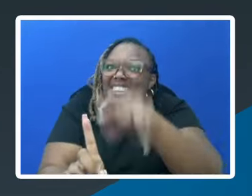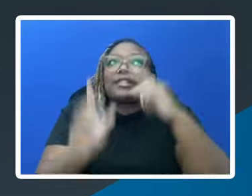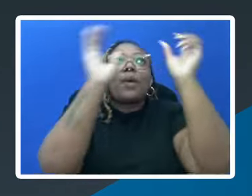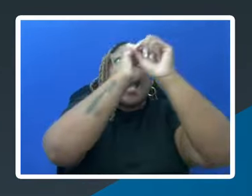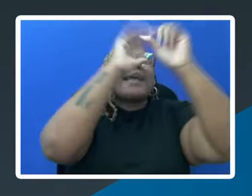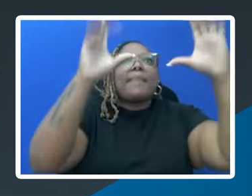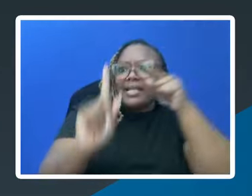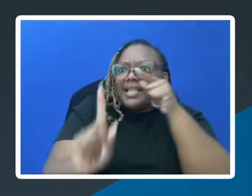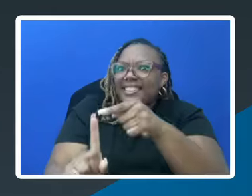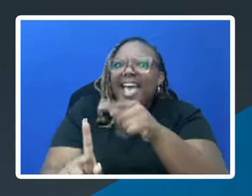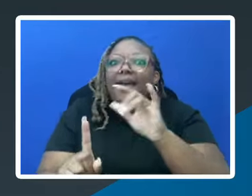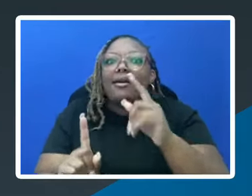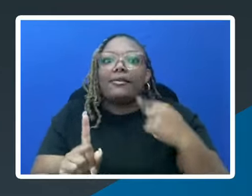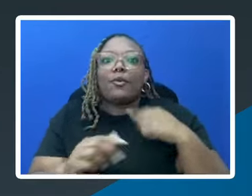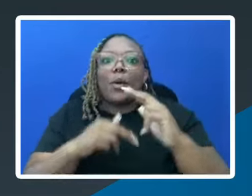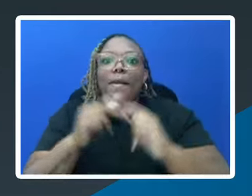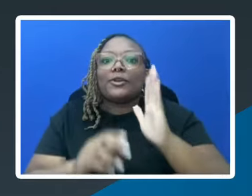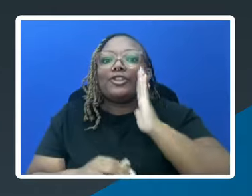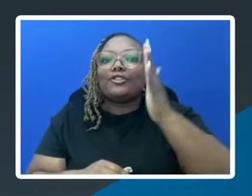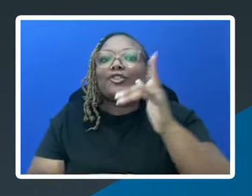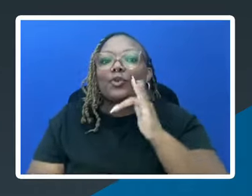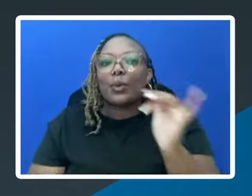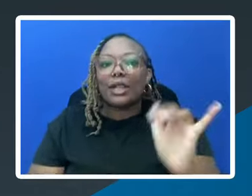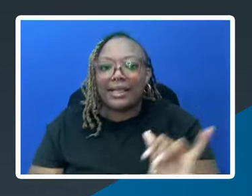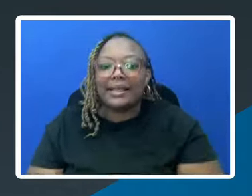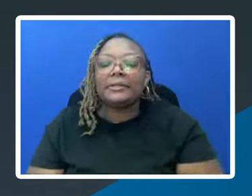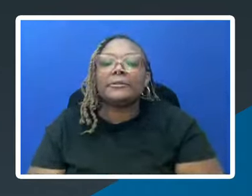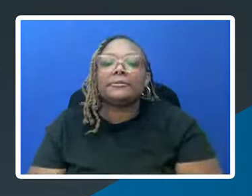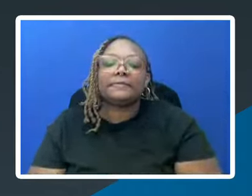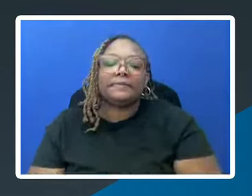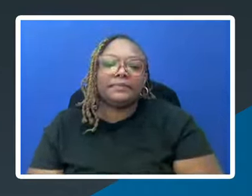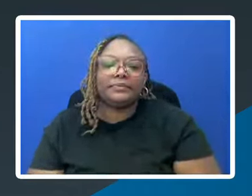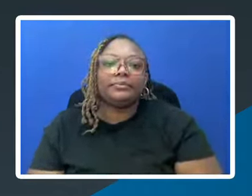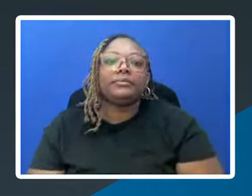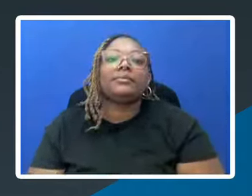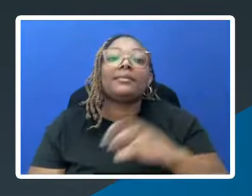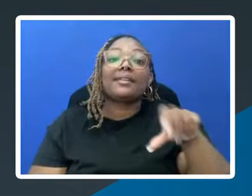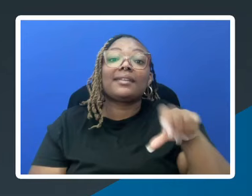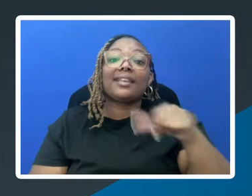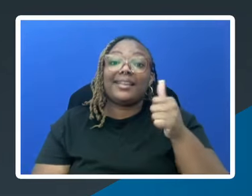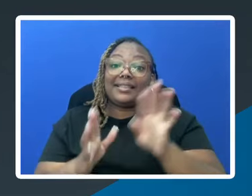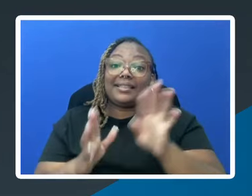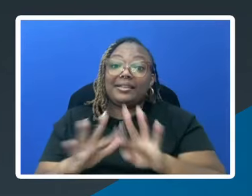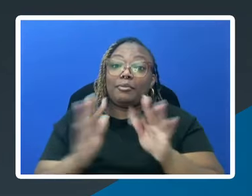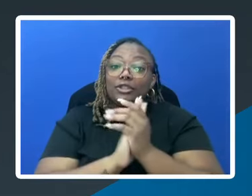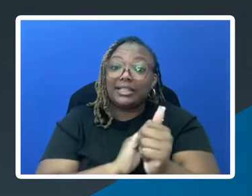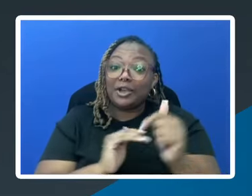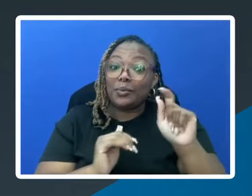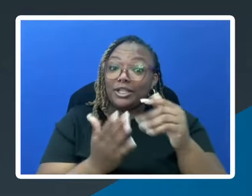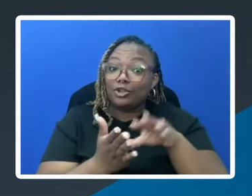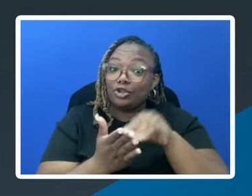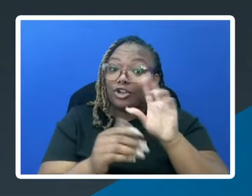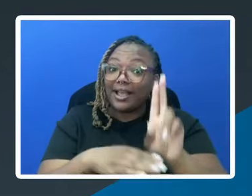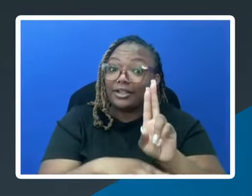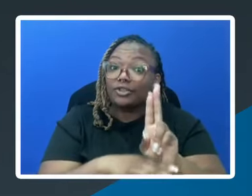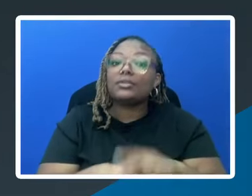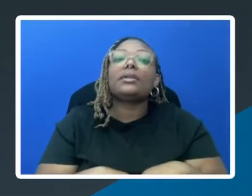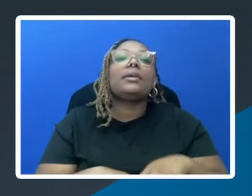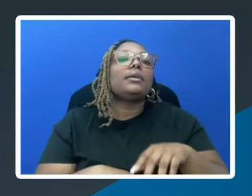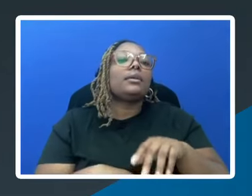what buildings of the future might look like. Another key skill that we need to be learning how to use is using AI for